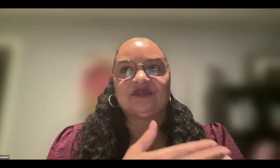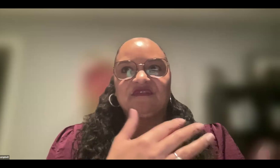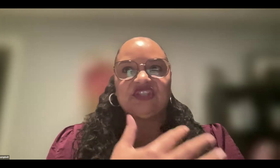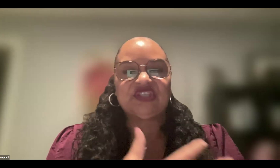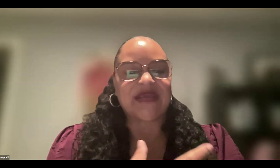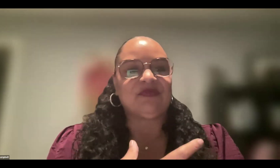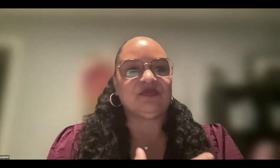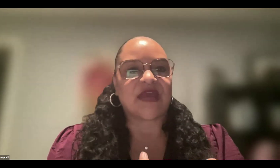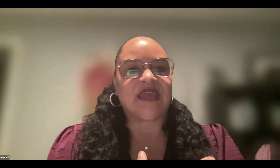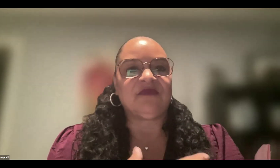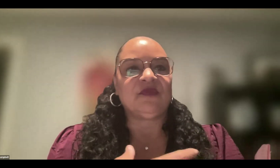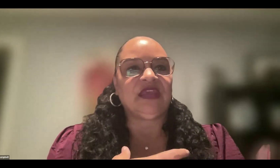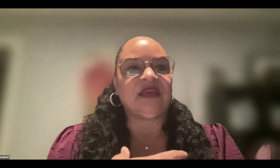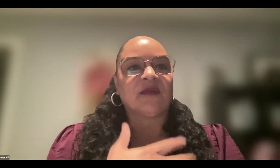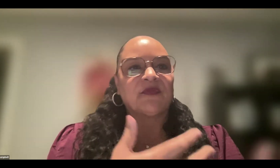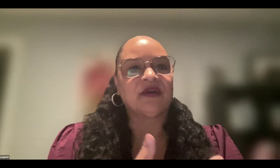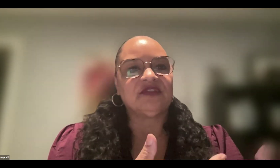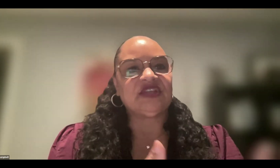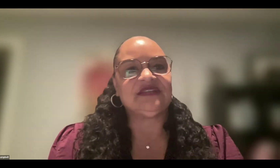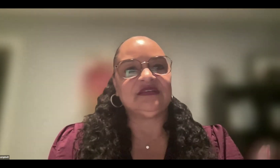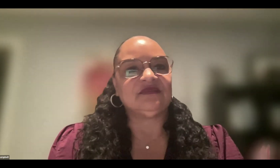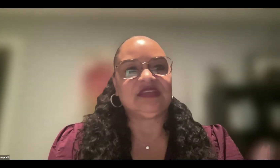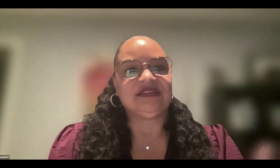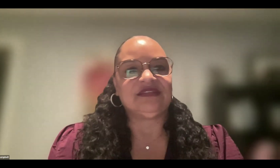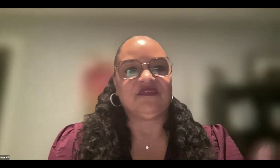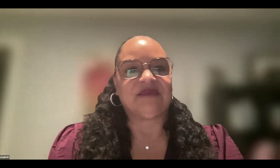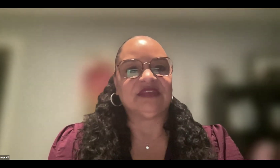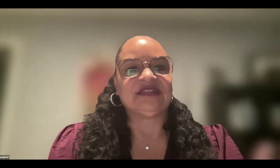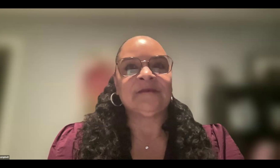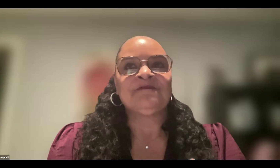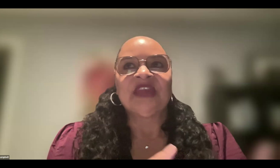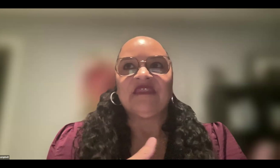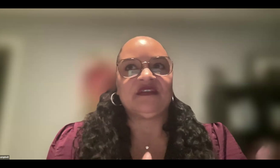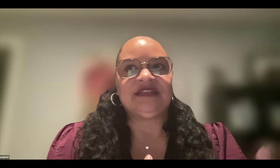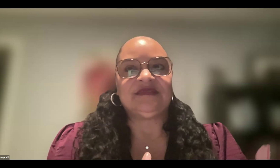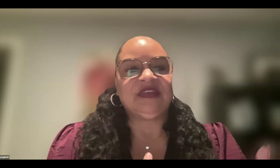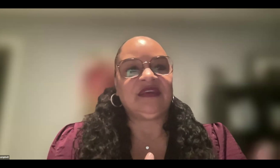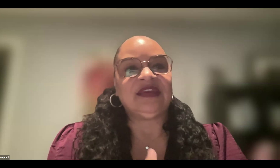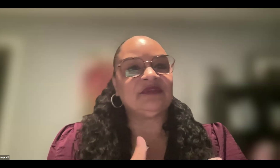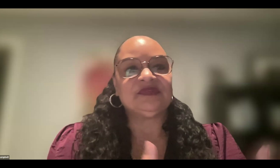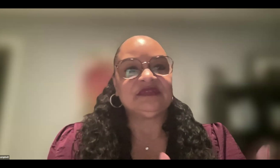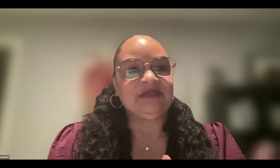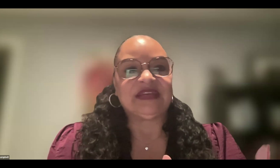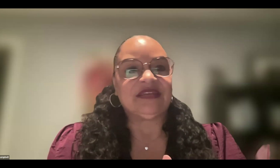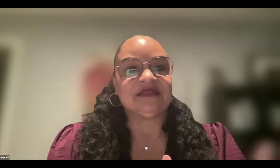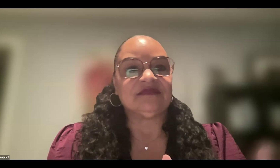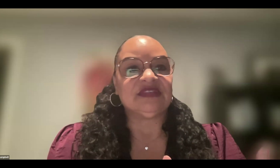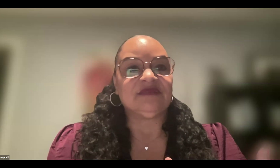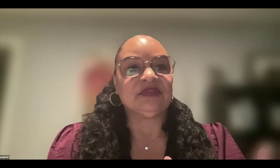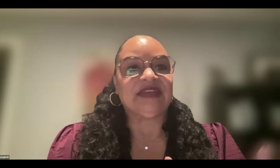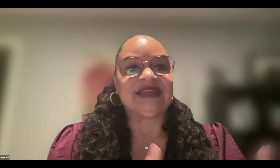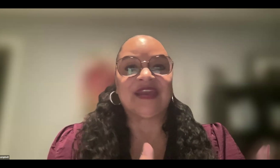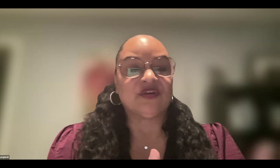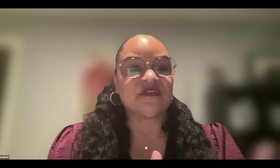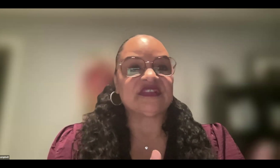that sort of shape the way we approach and deal with kids and families. There needs to be accountability mechanisms